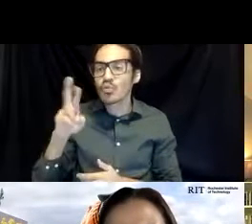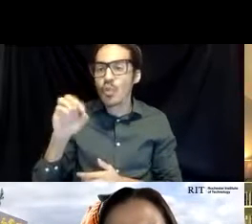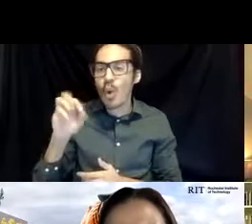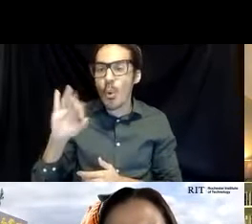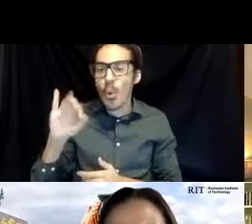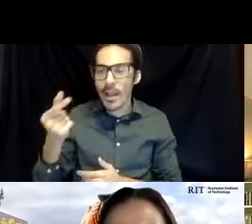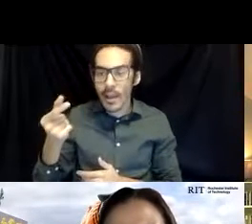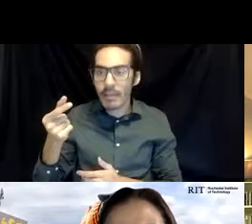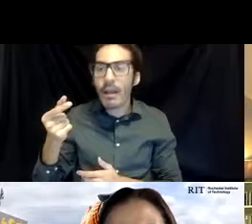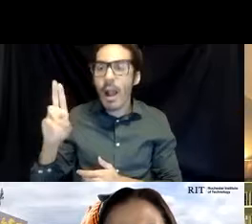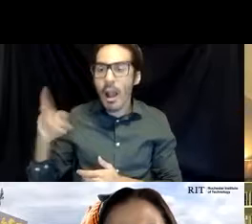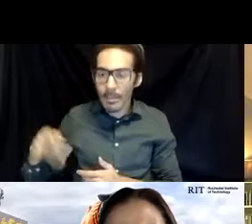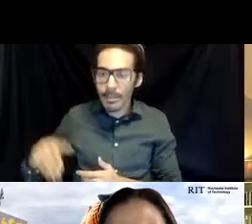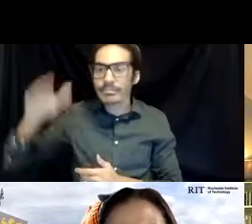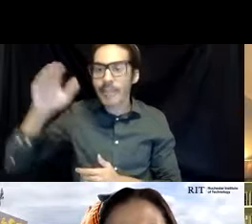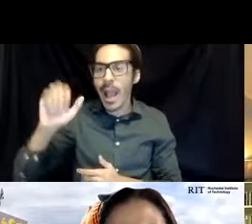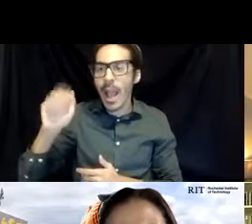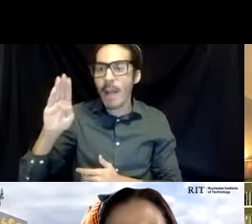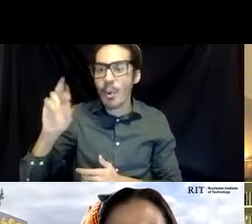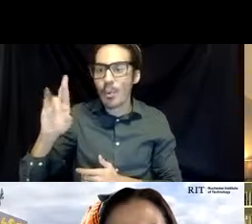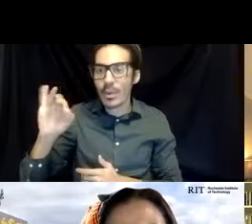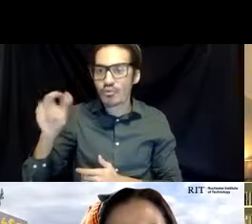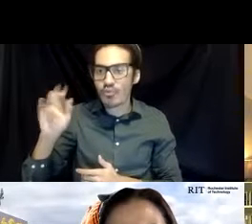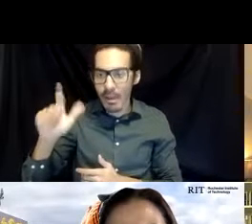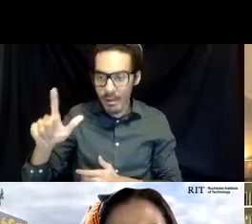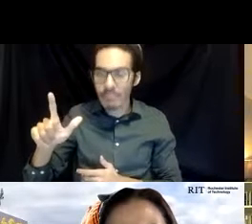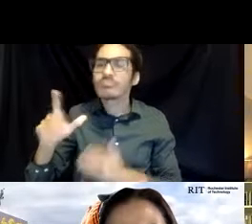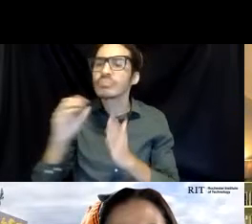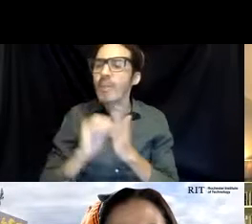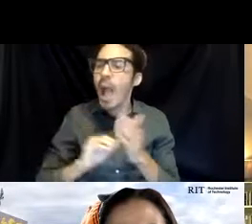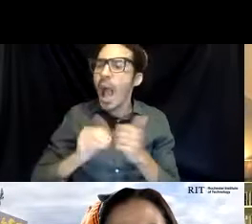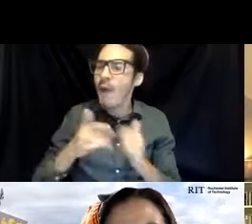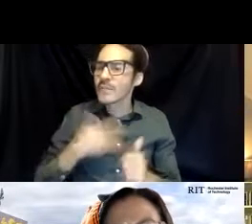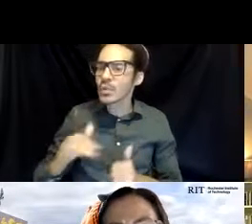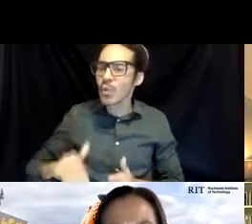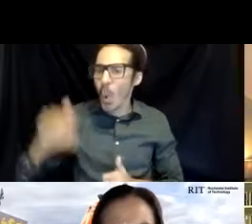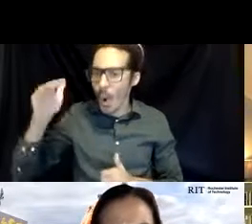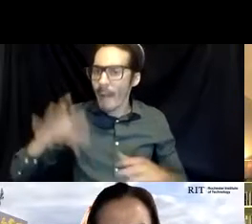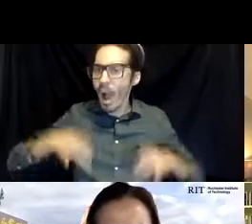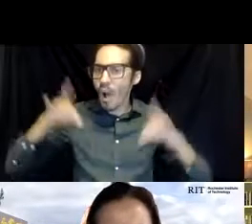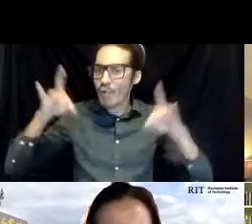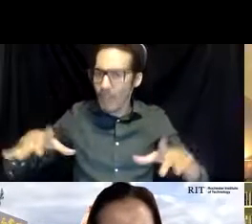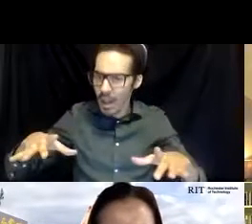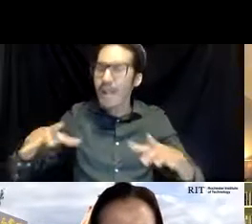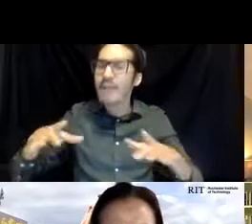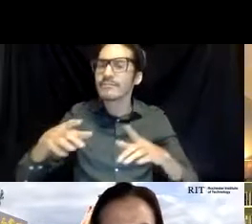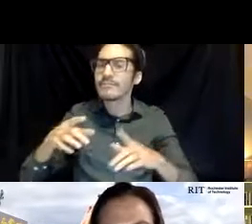Aboriginal people, sort of documenting how it is, how it felt growing up in Australia as an Aboriginal